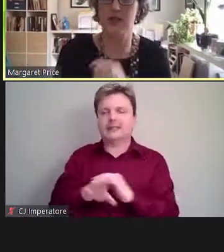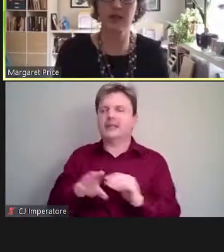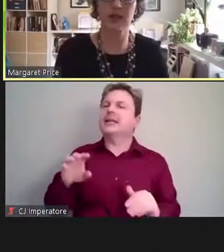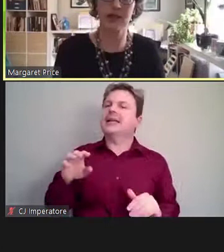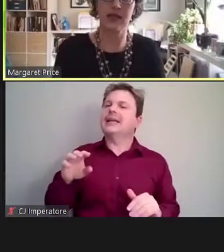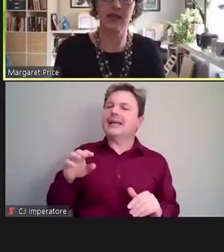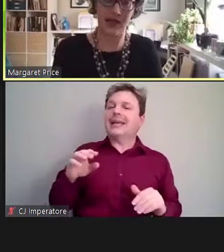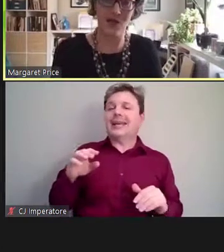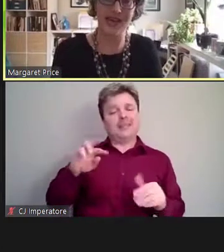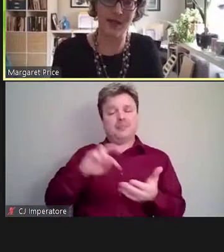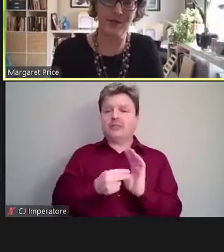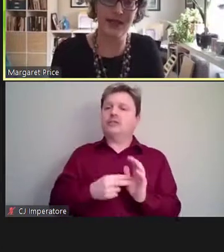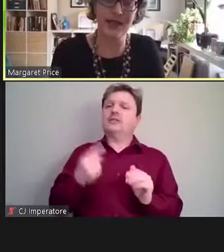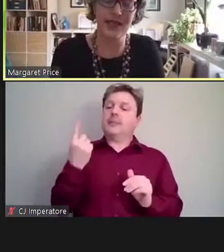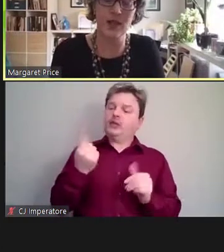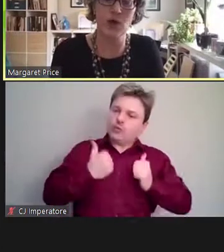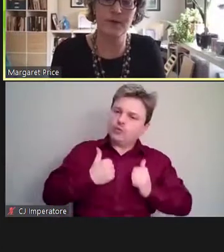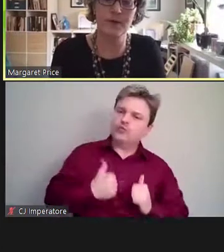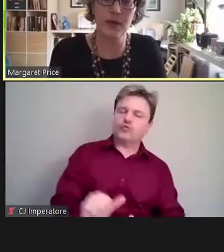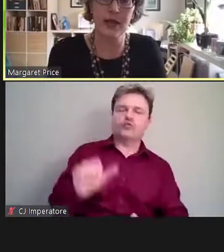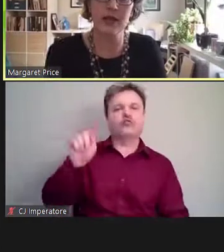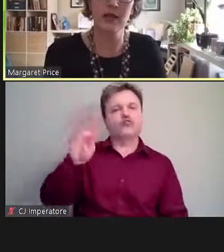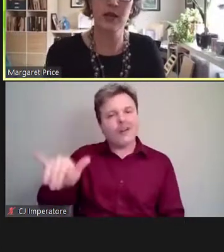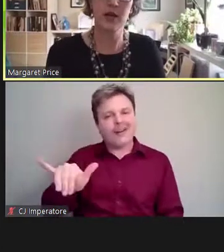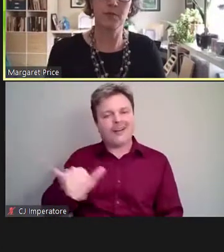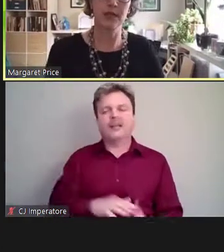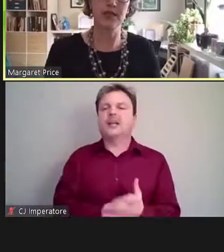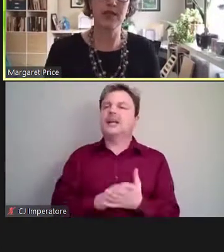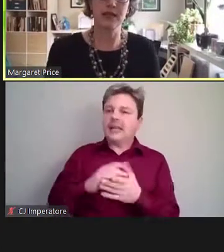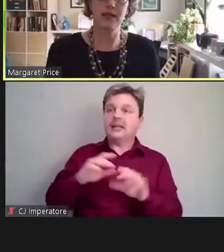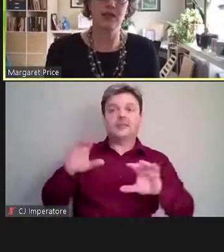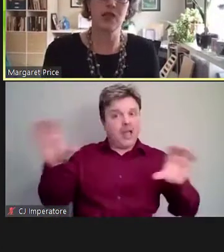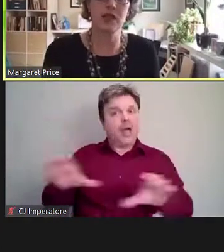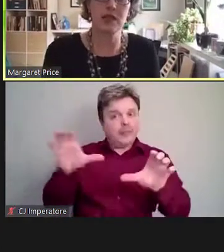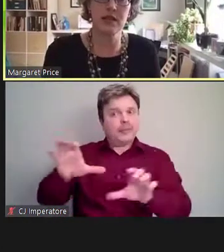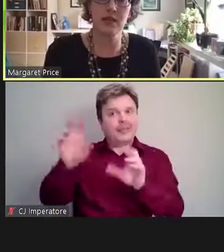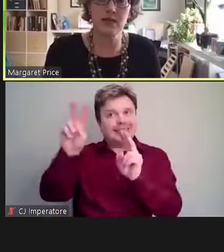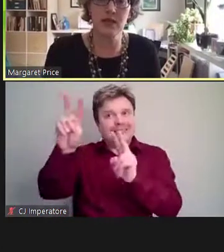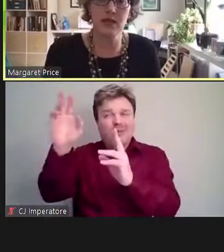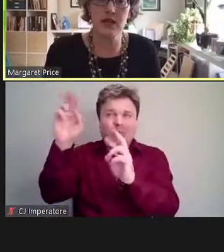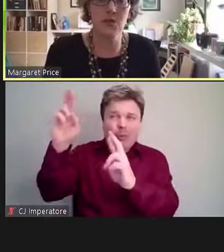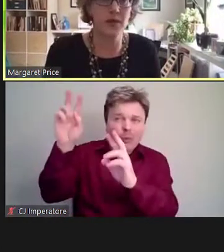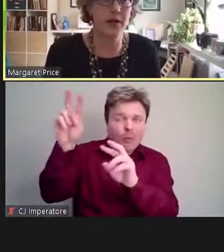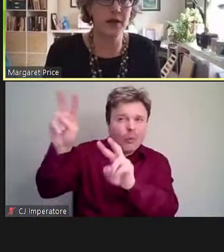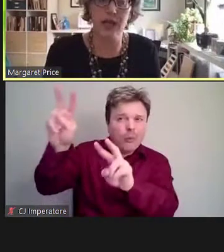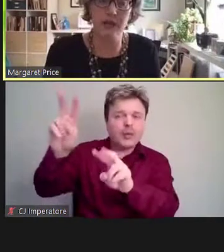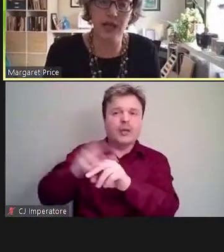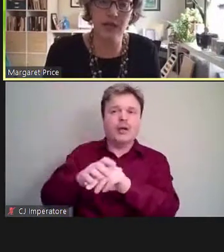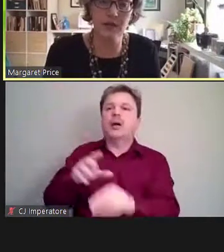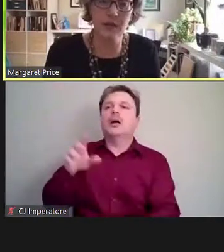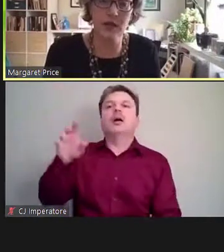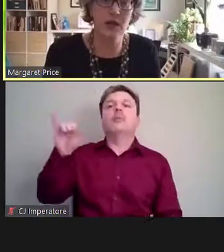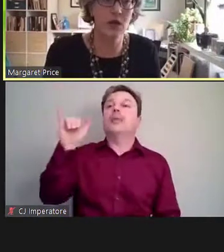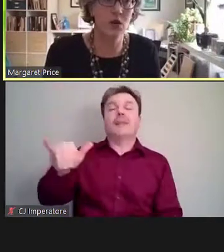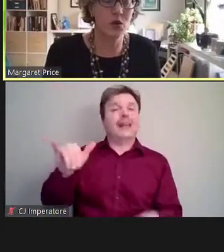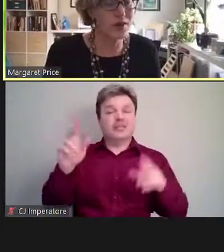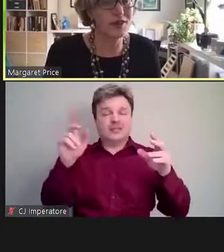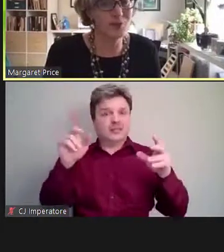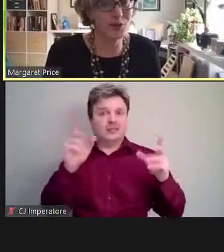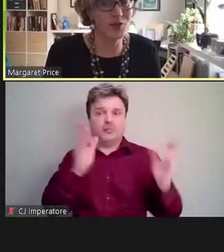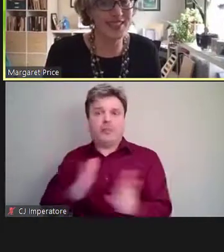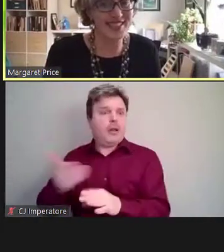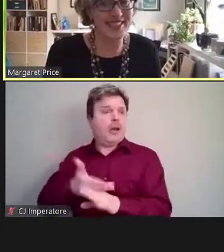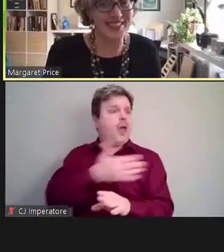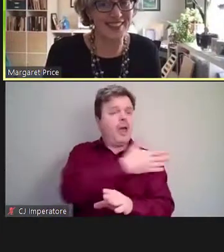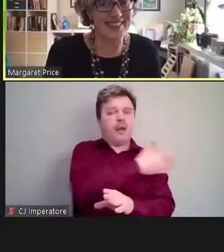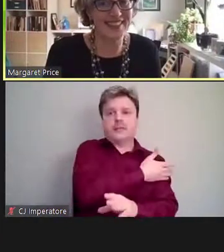is something that is actually happening in a hopeful way, but it is not necessarily something that is prepared ahead of time or that